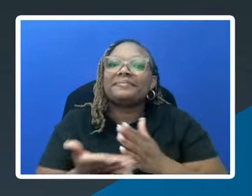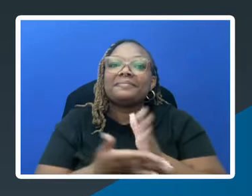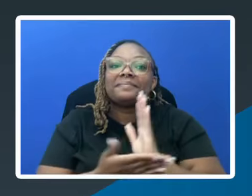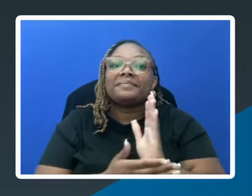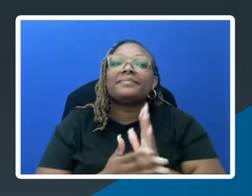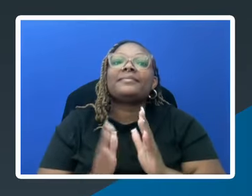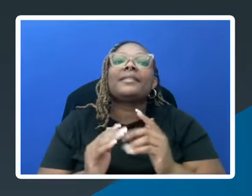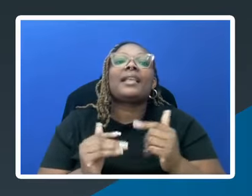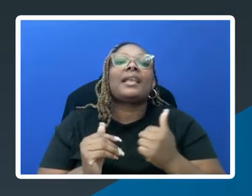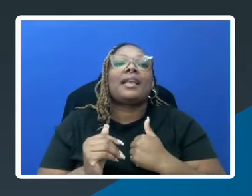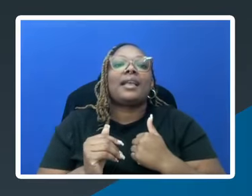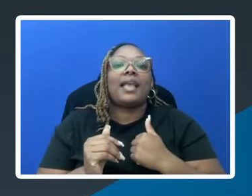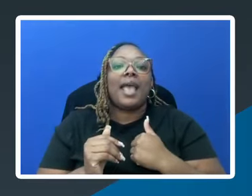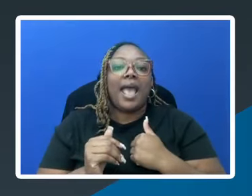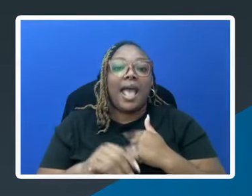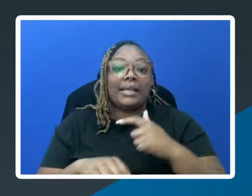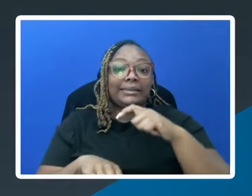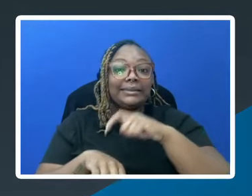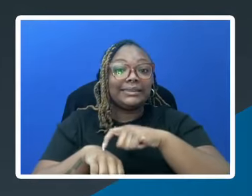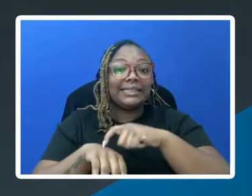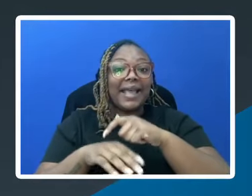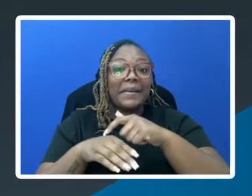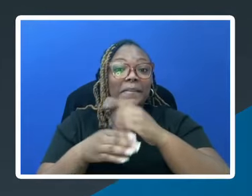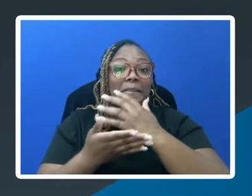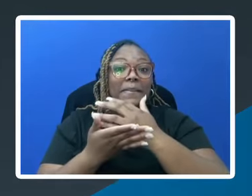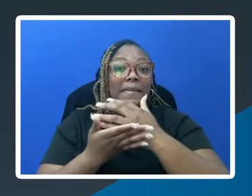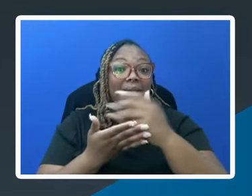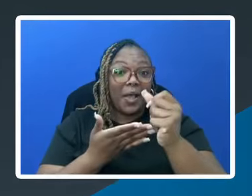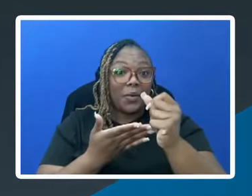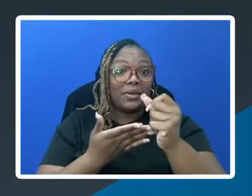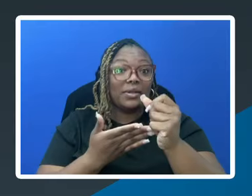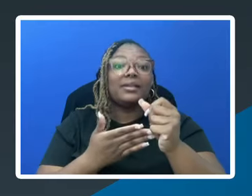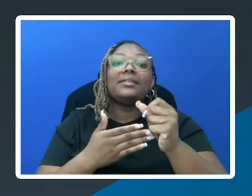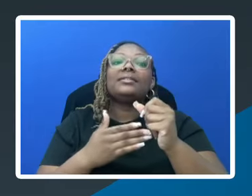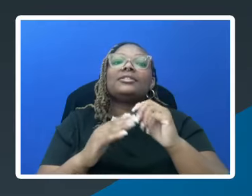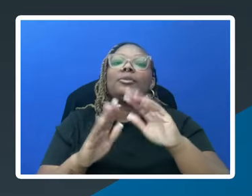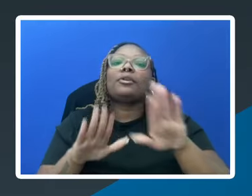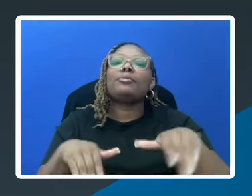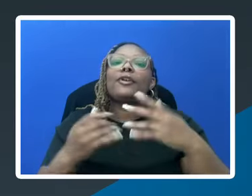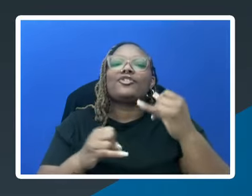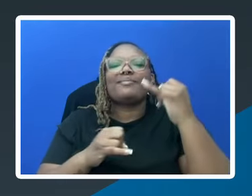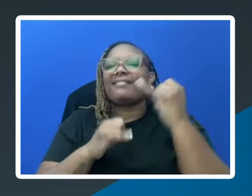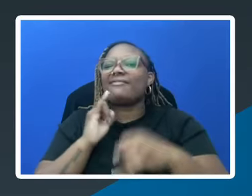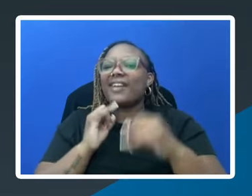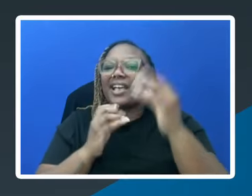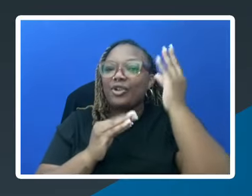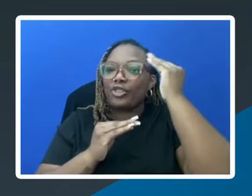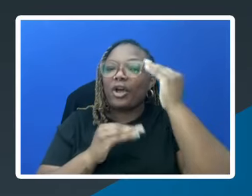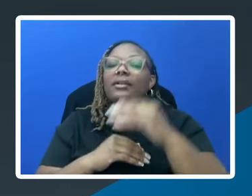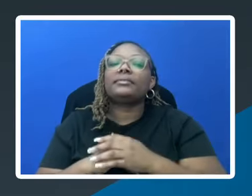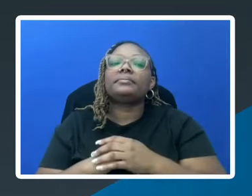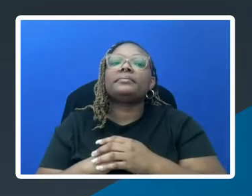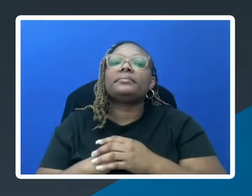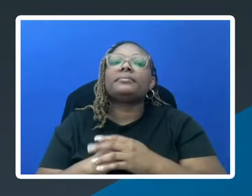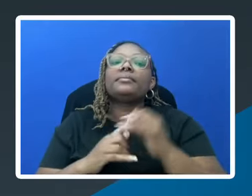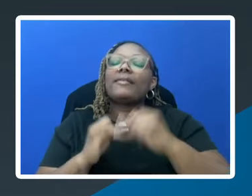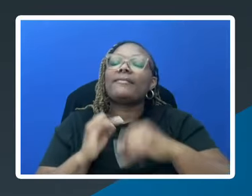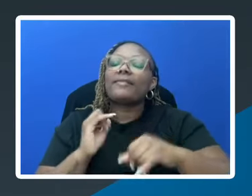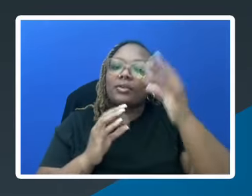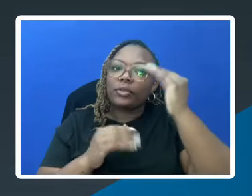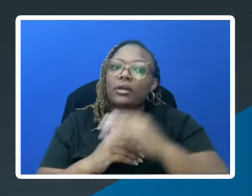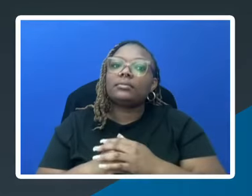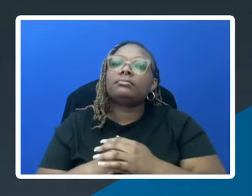I am at the end of my time here. And so I'm going to end with just a final thought. My final thought is, what are